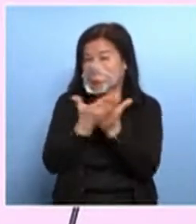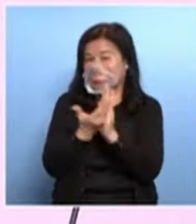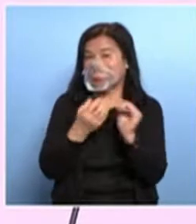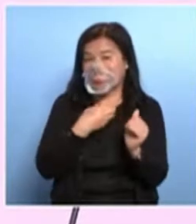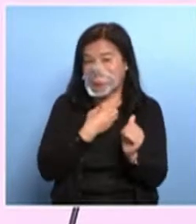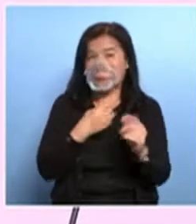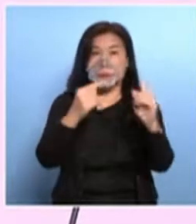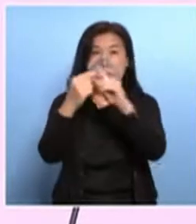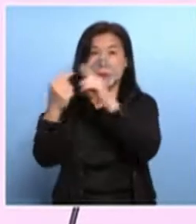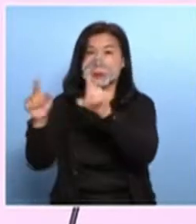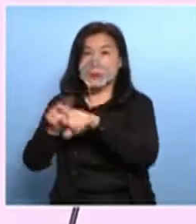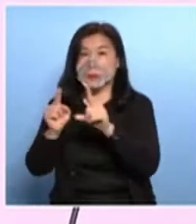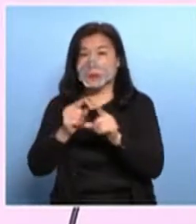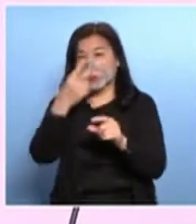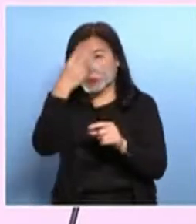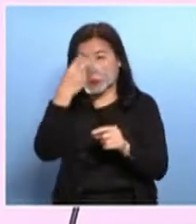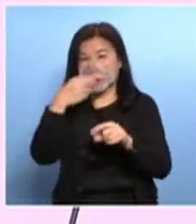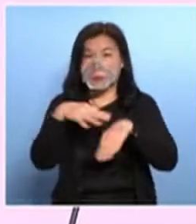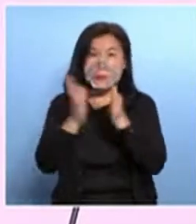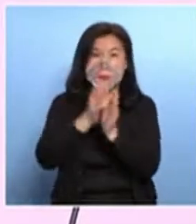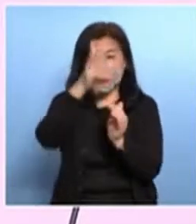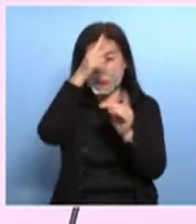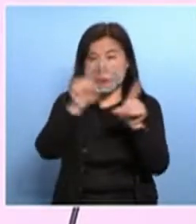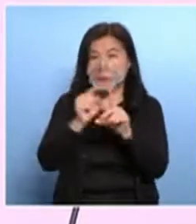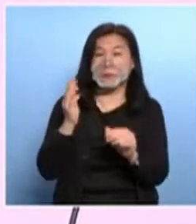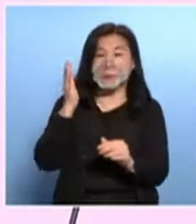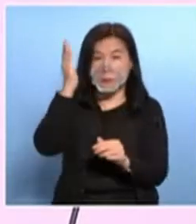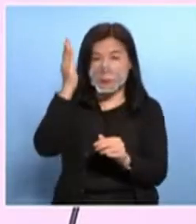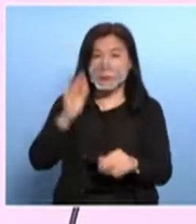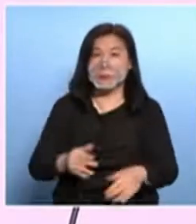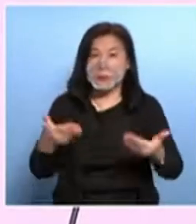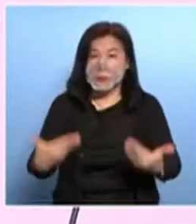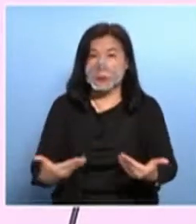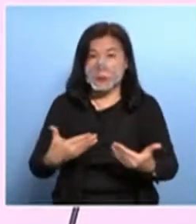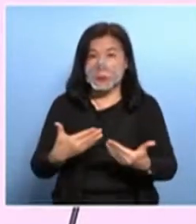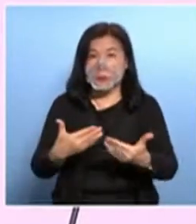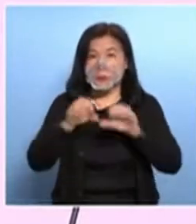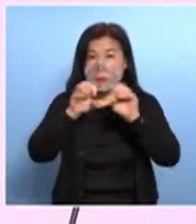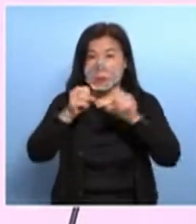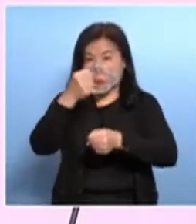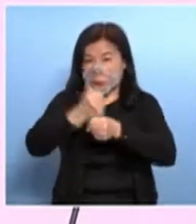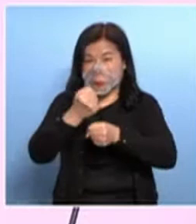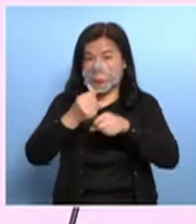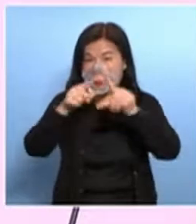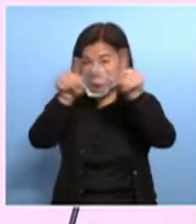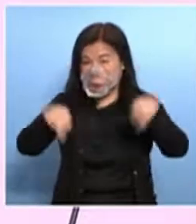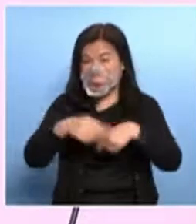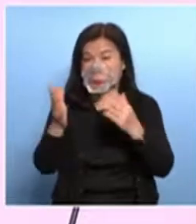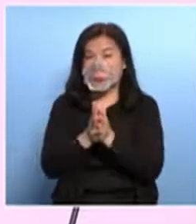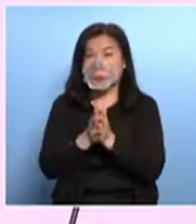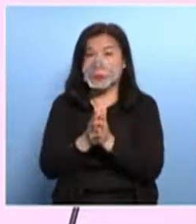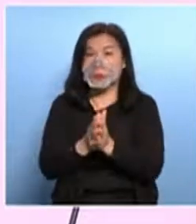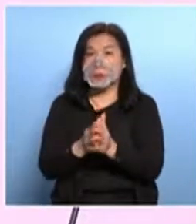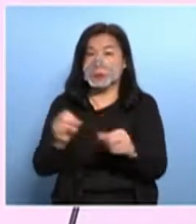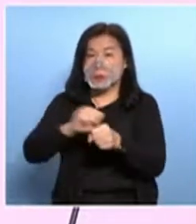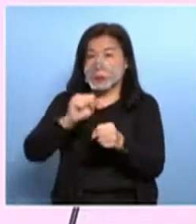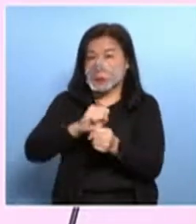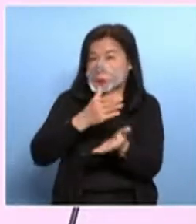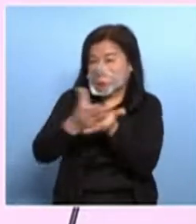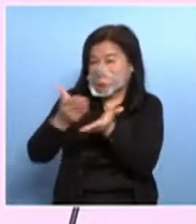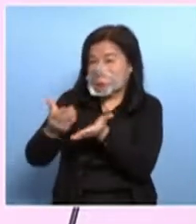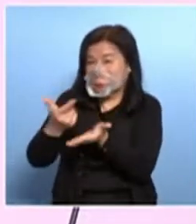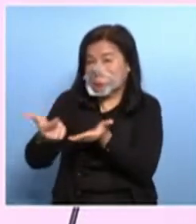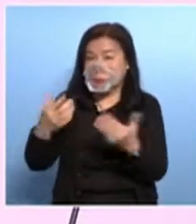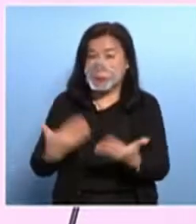hardship and provide SMEs with some breathing space to stabilize the economy and maintain public confidence. This is also what the general